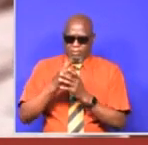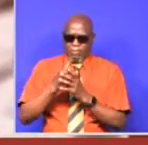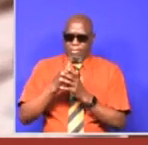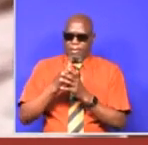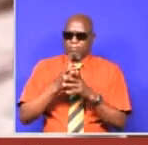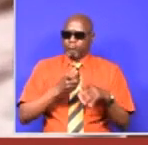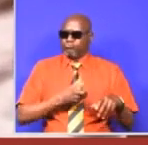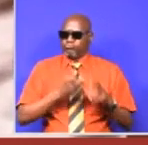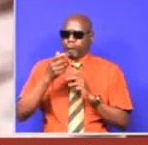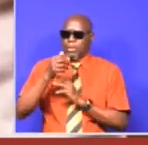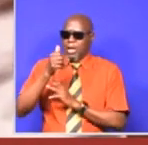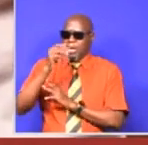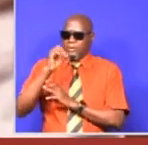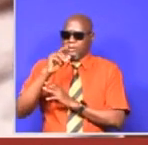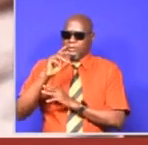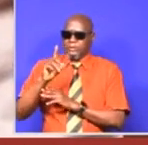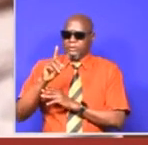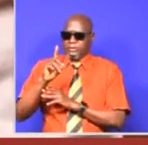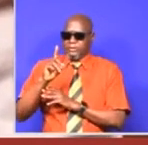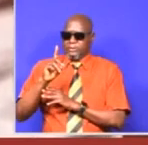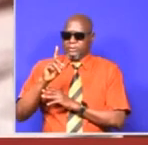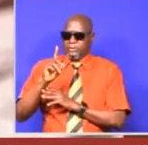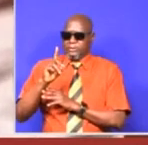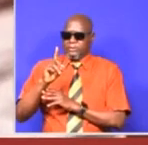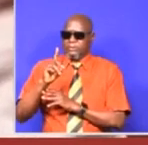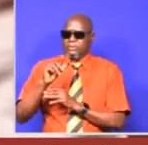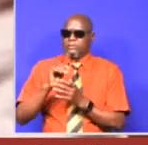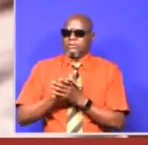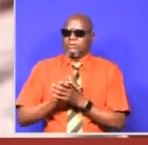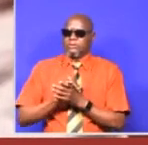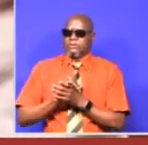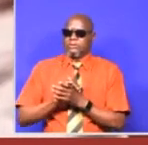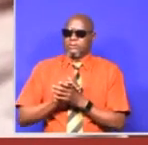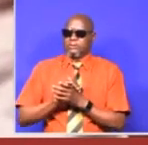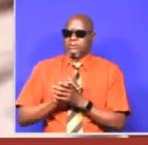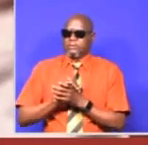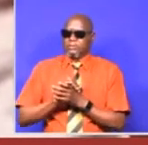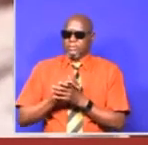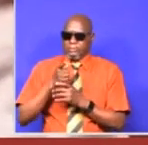officers, leading to their hospitalization. The accused have, however, denied the